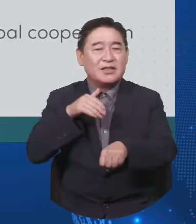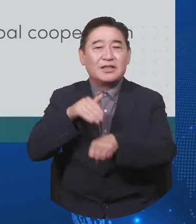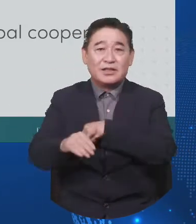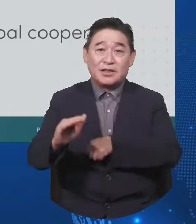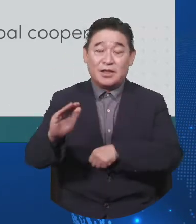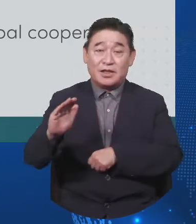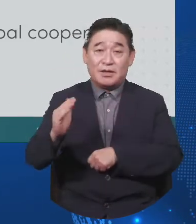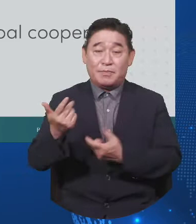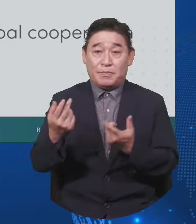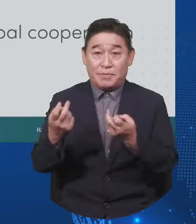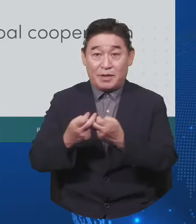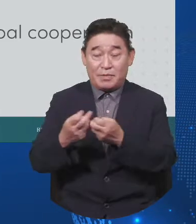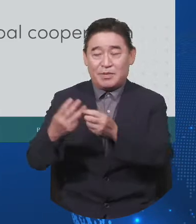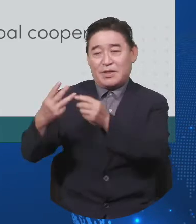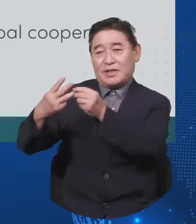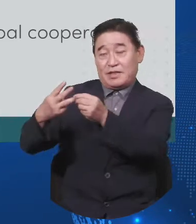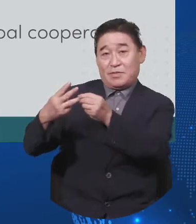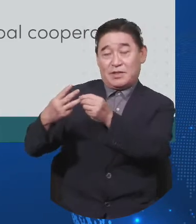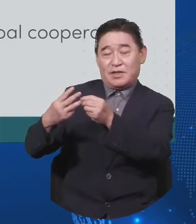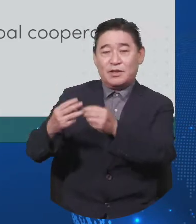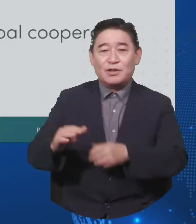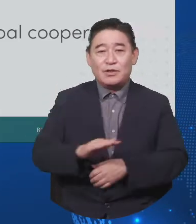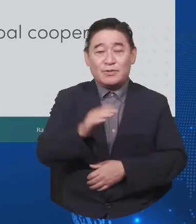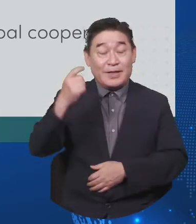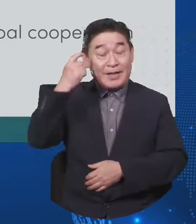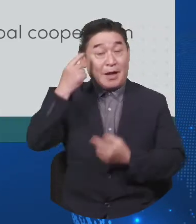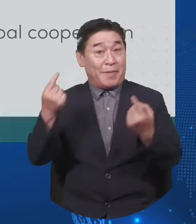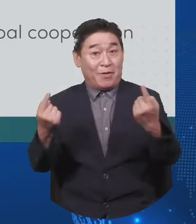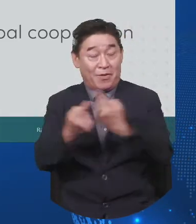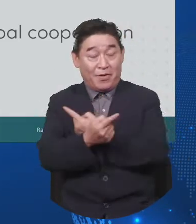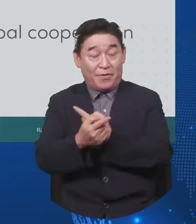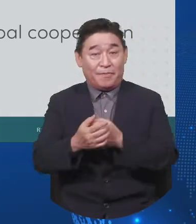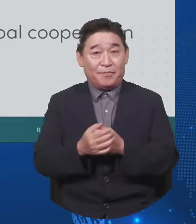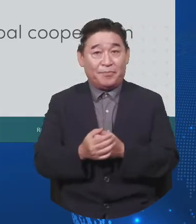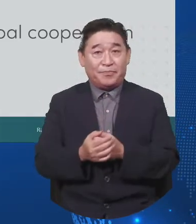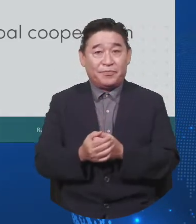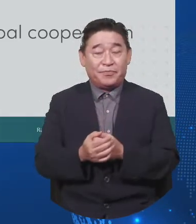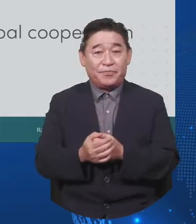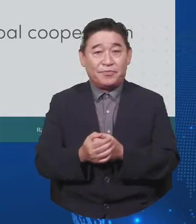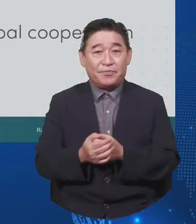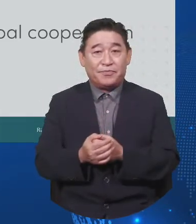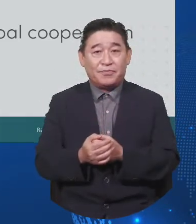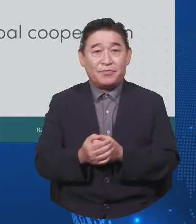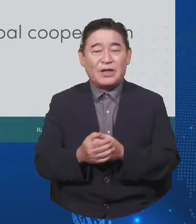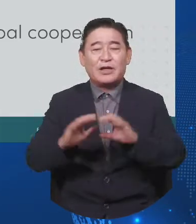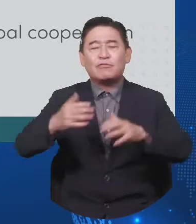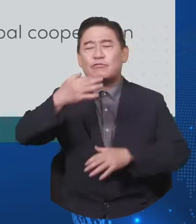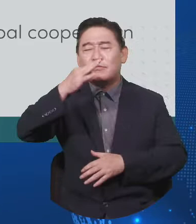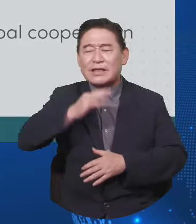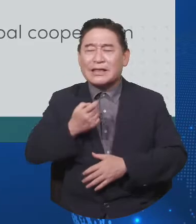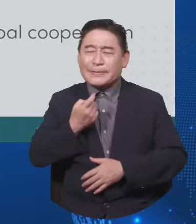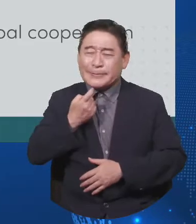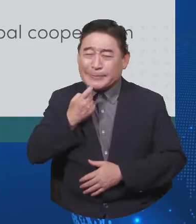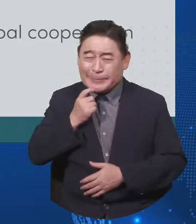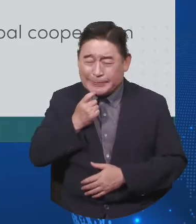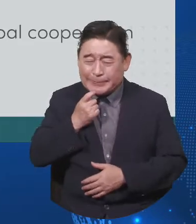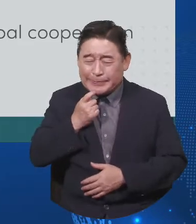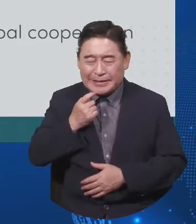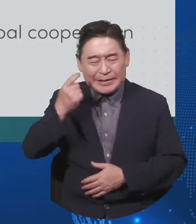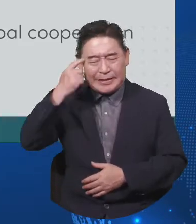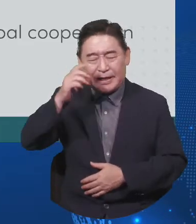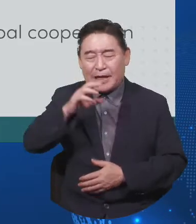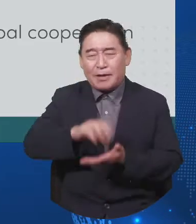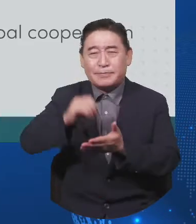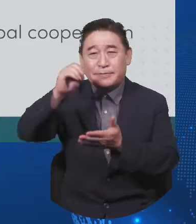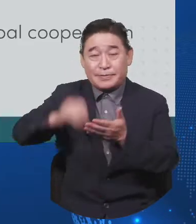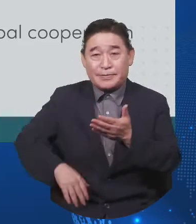rethinking and internalization of the narratives of self-interest from the perspective of a global development paradigm, which